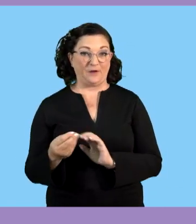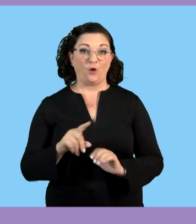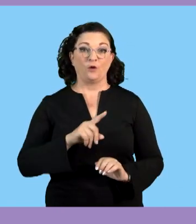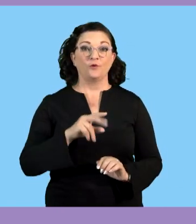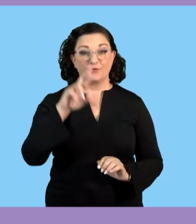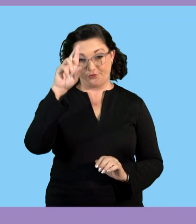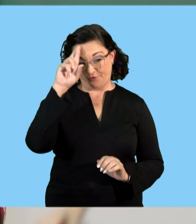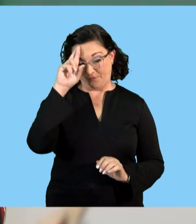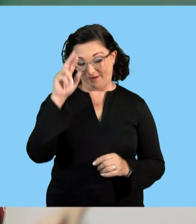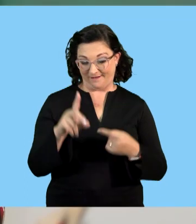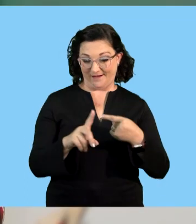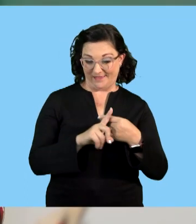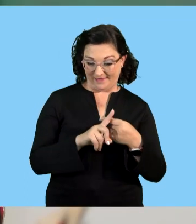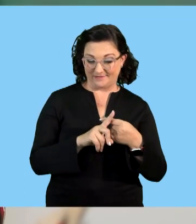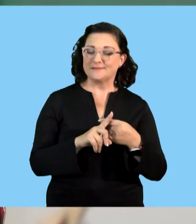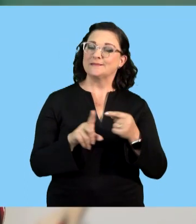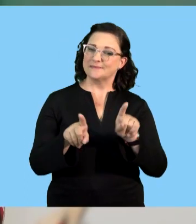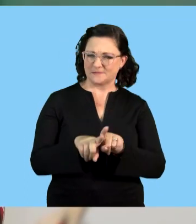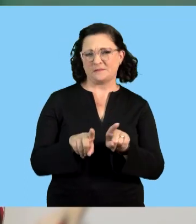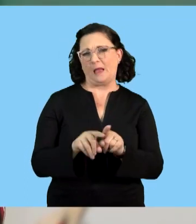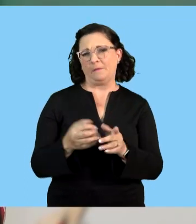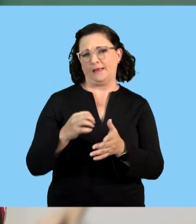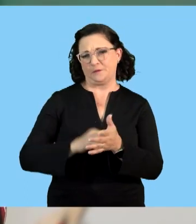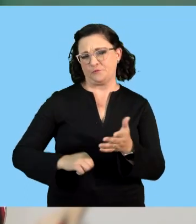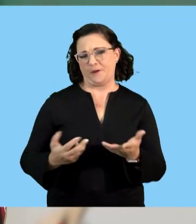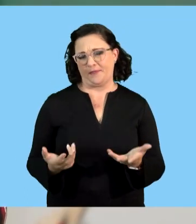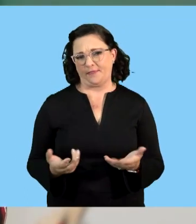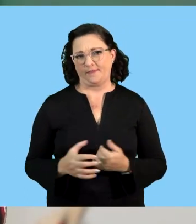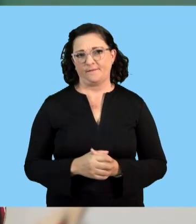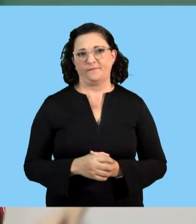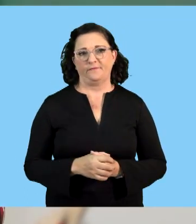Remember, adding a negative number is the same as subtracting the